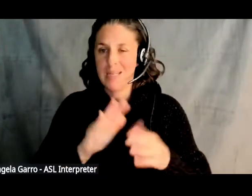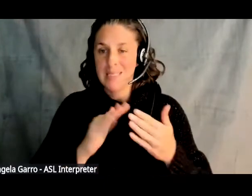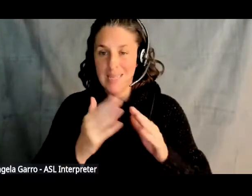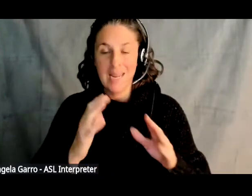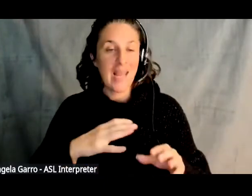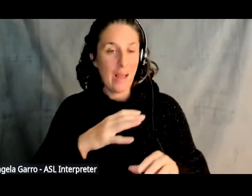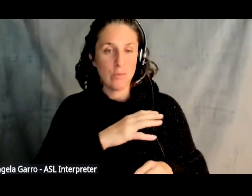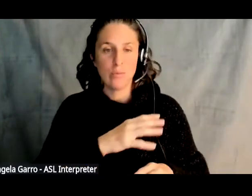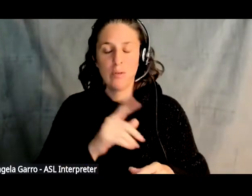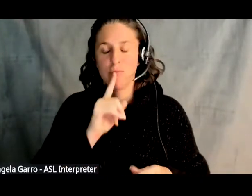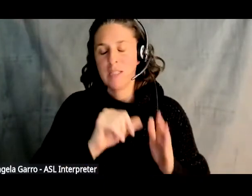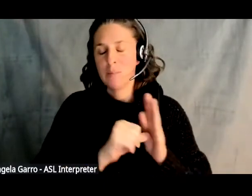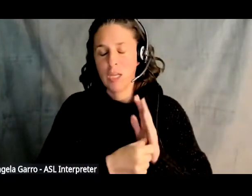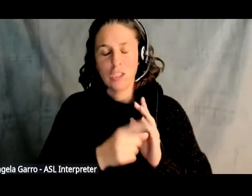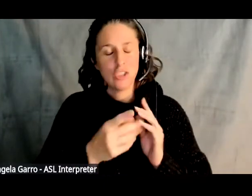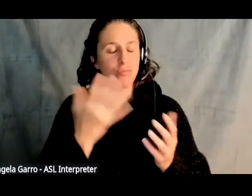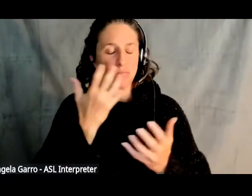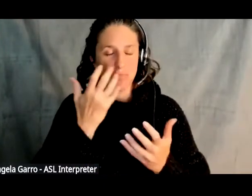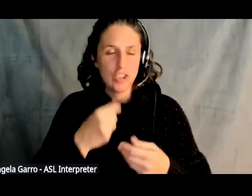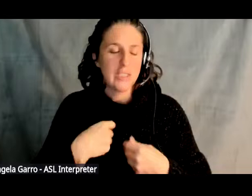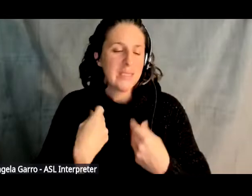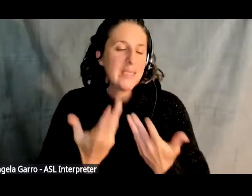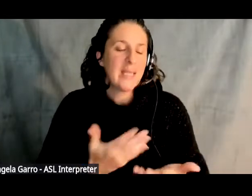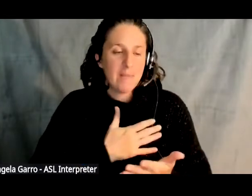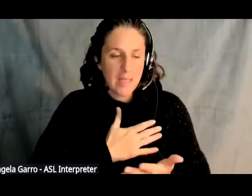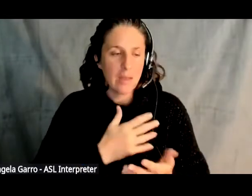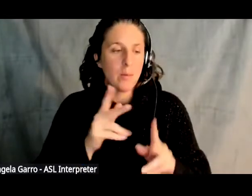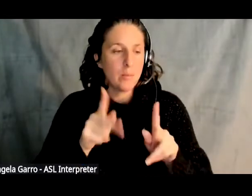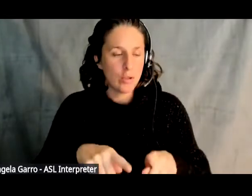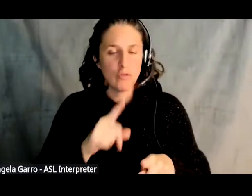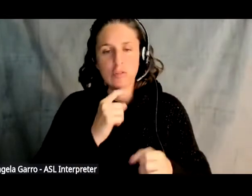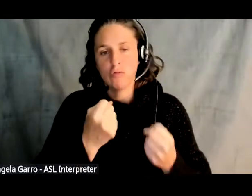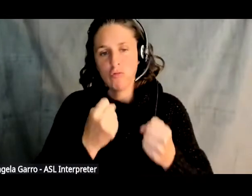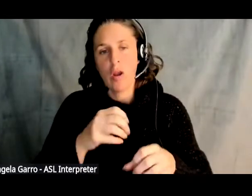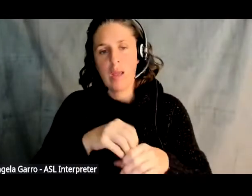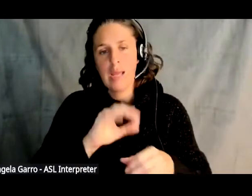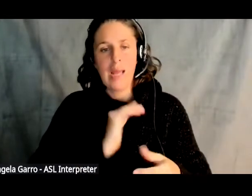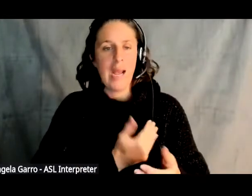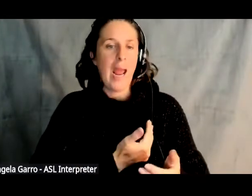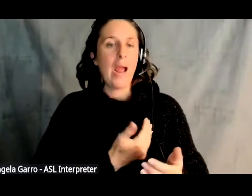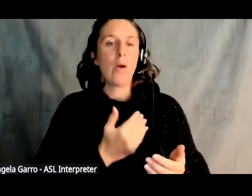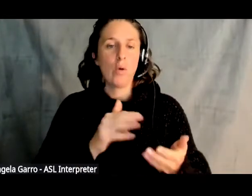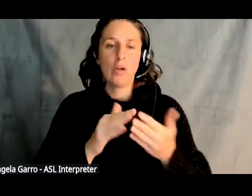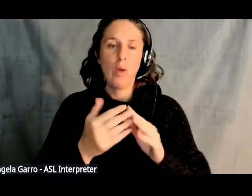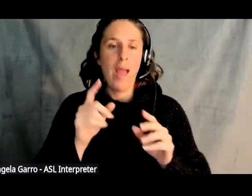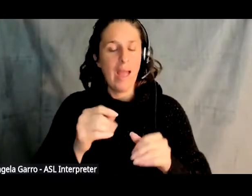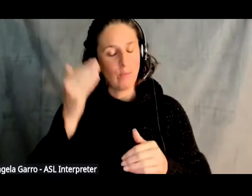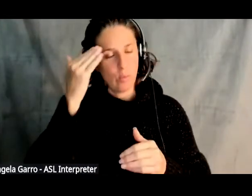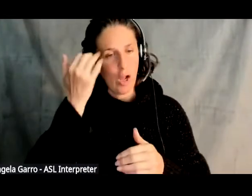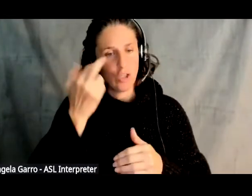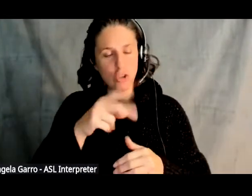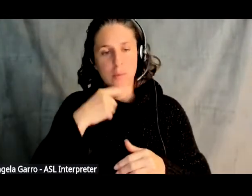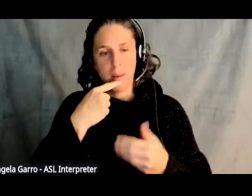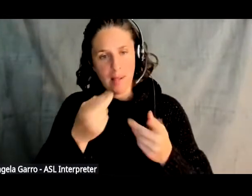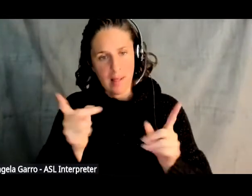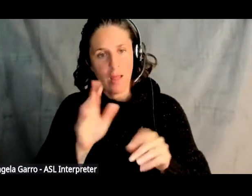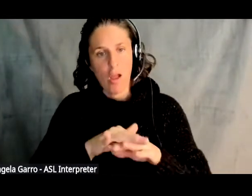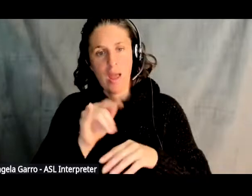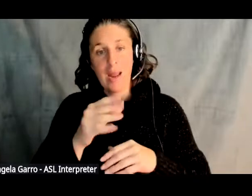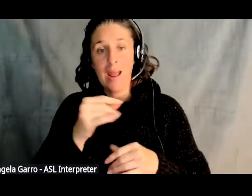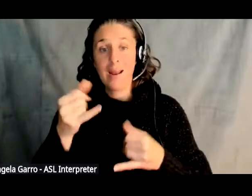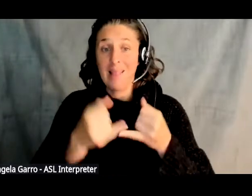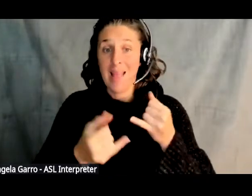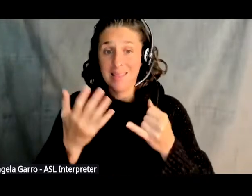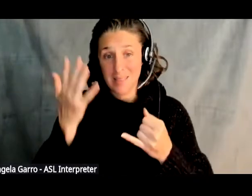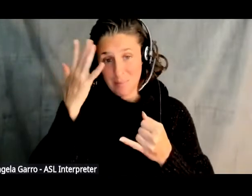giving person and really strong in our community. So I have to acknowledge her publicly on that. The last thing is, since